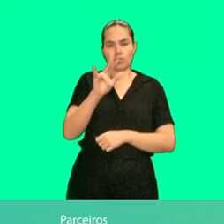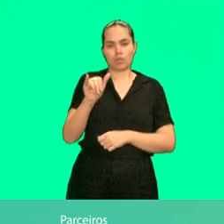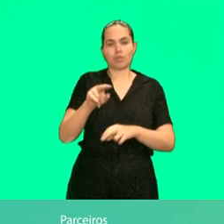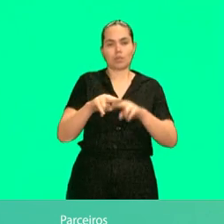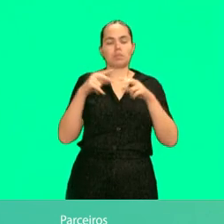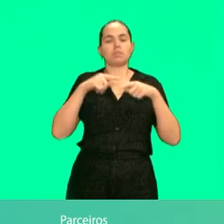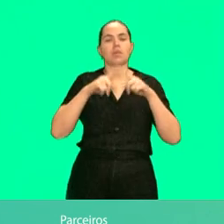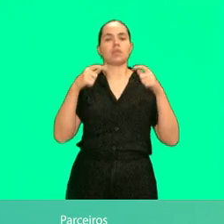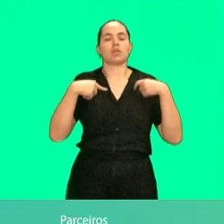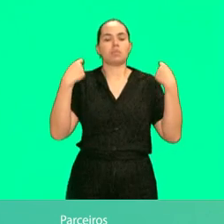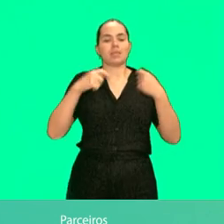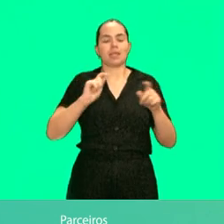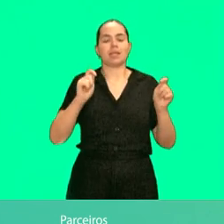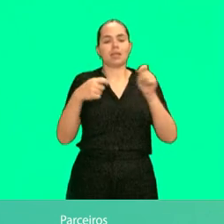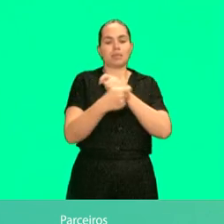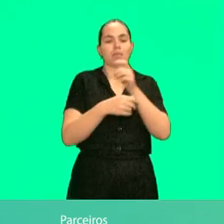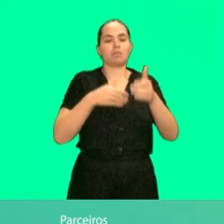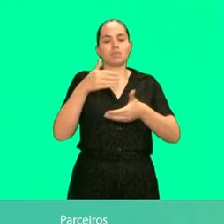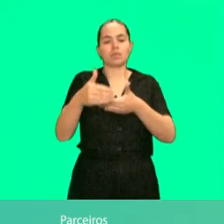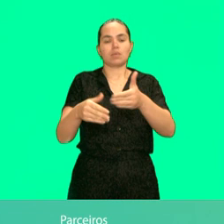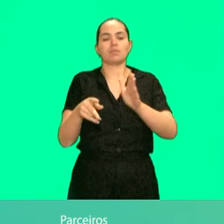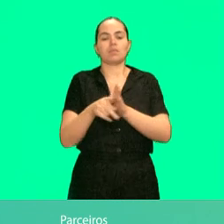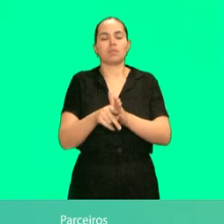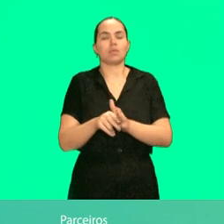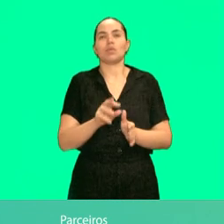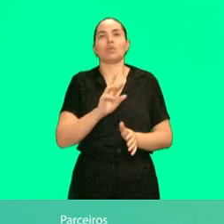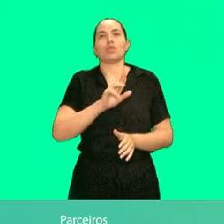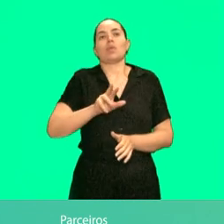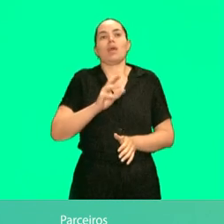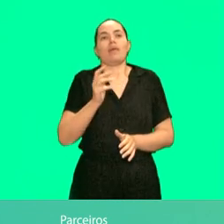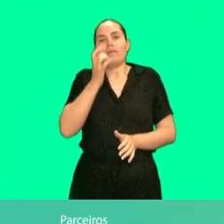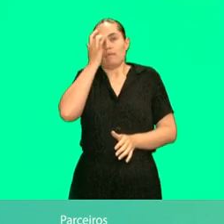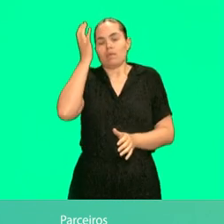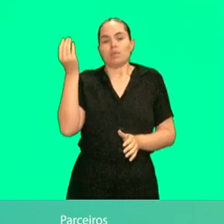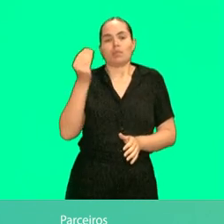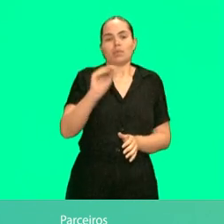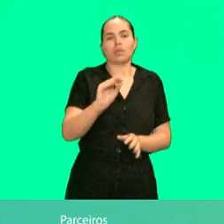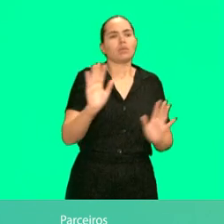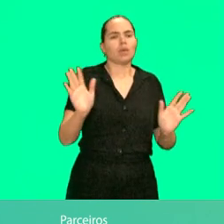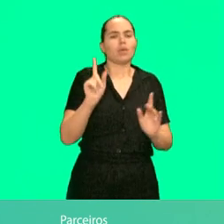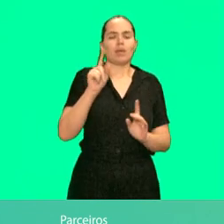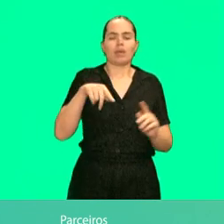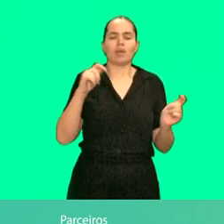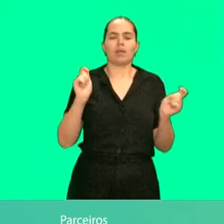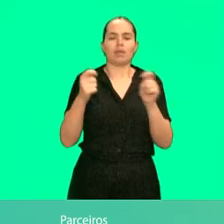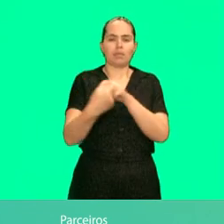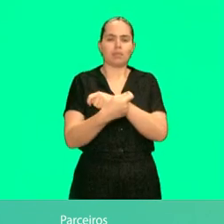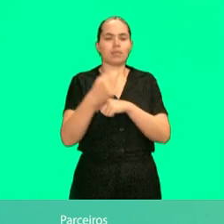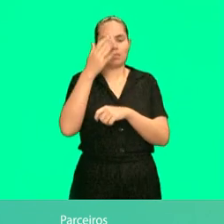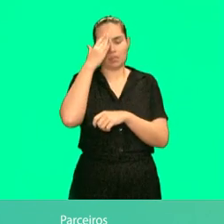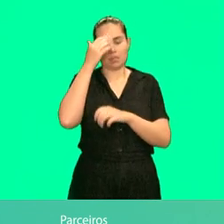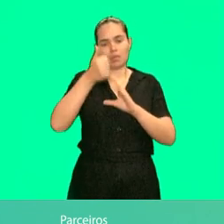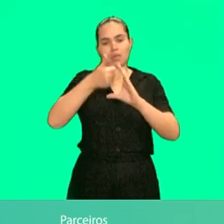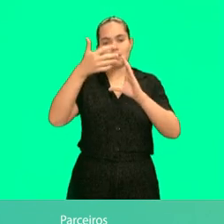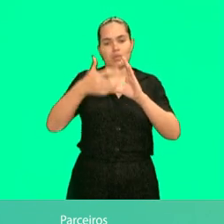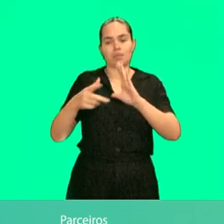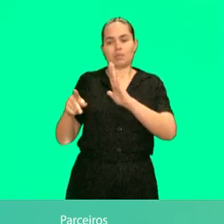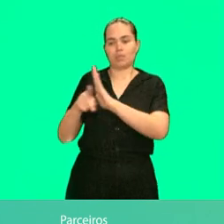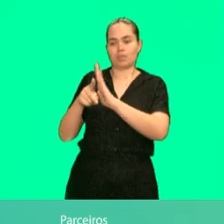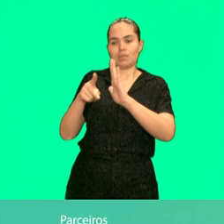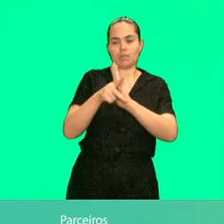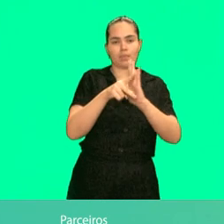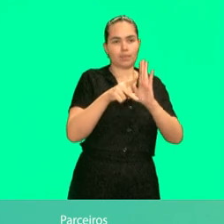by industrial sectors. And I can use, theoretically, I can use hydrogen for all those